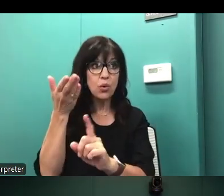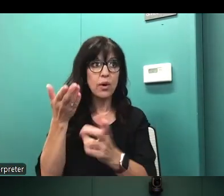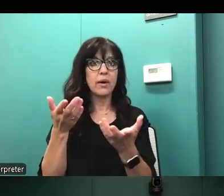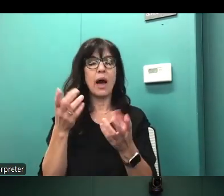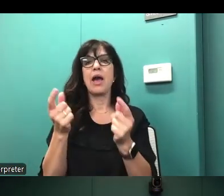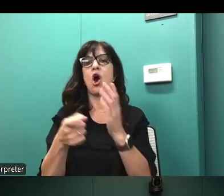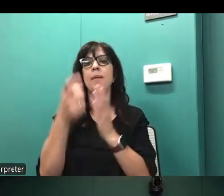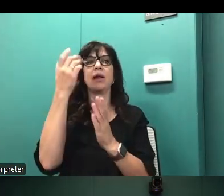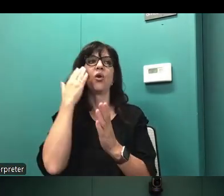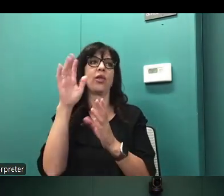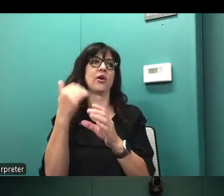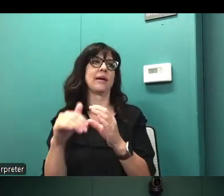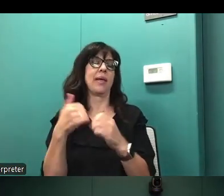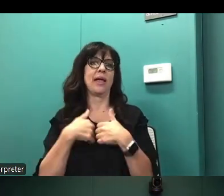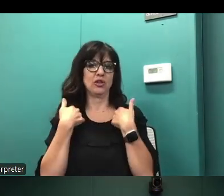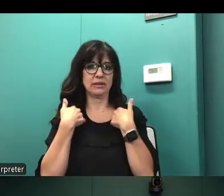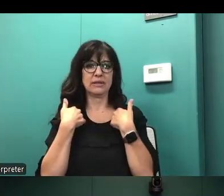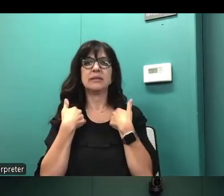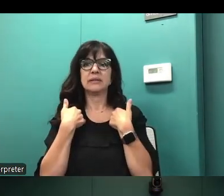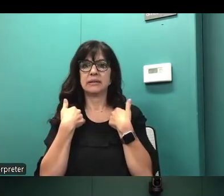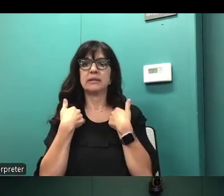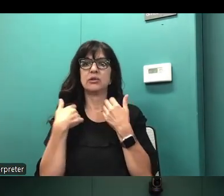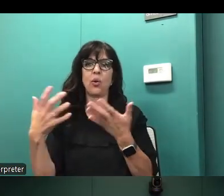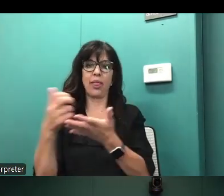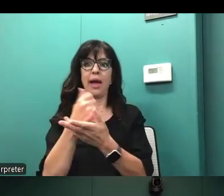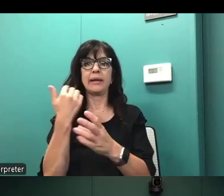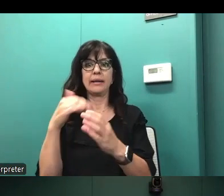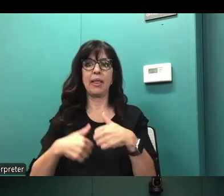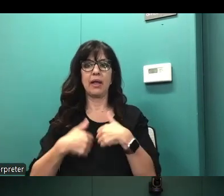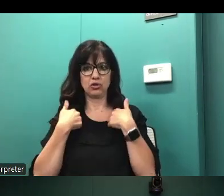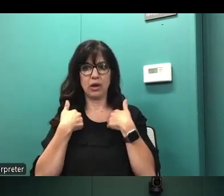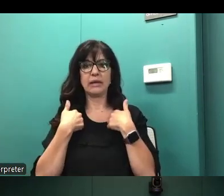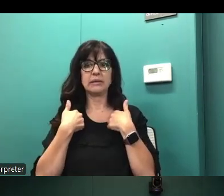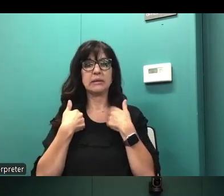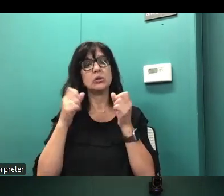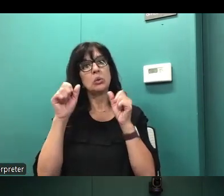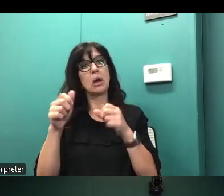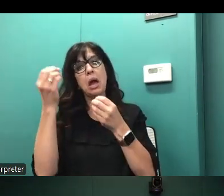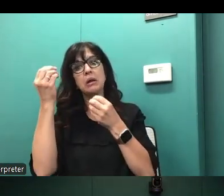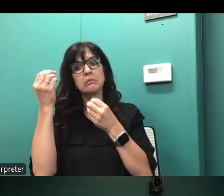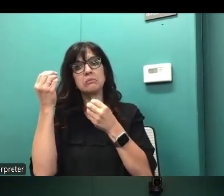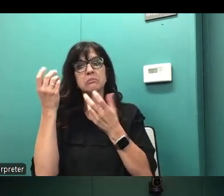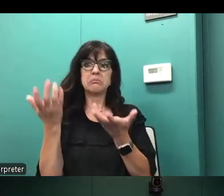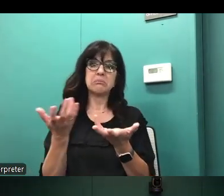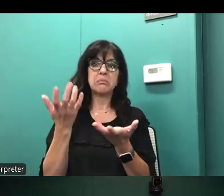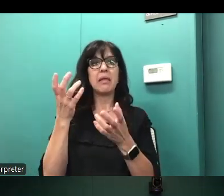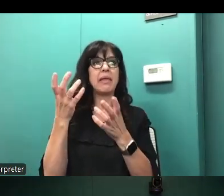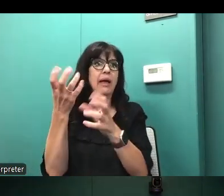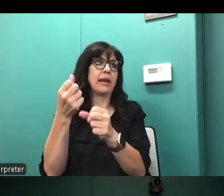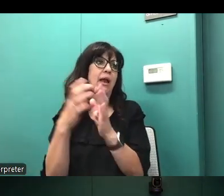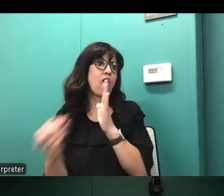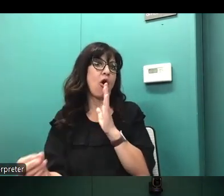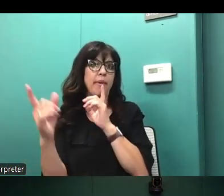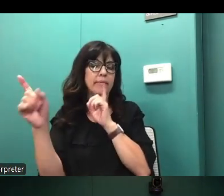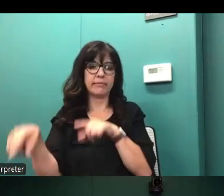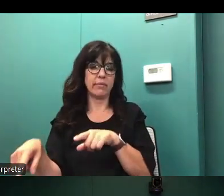I automatically at least know their email. So collect email addresses. You can let them get a copy of their response